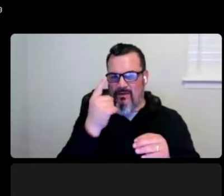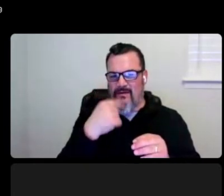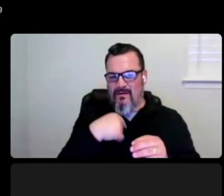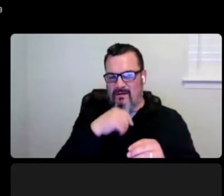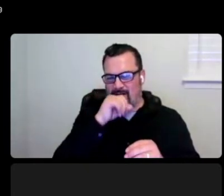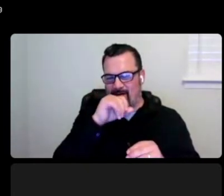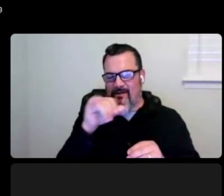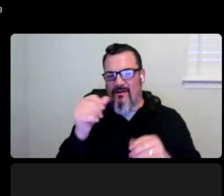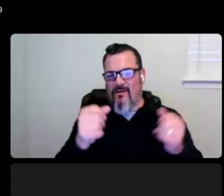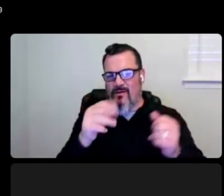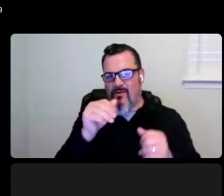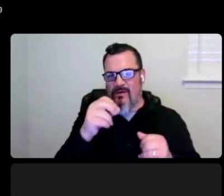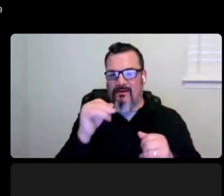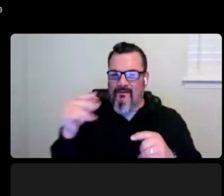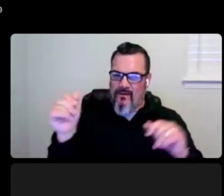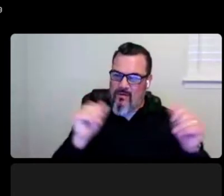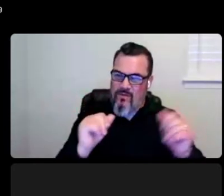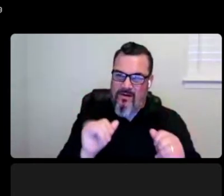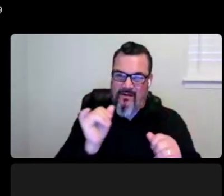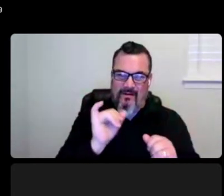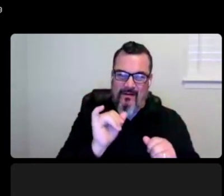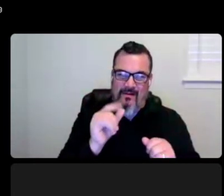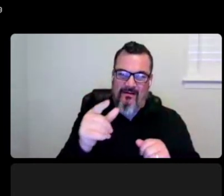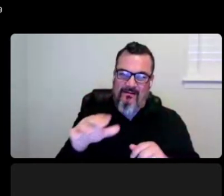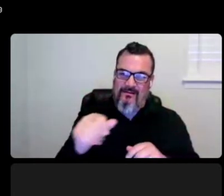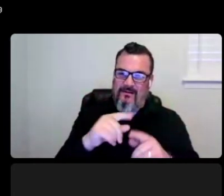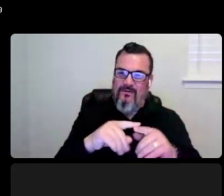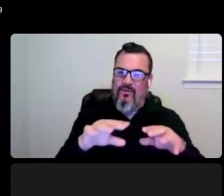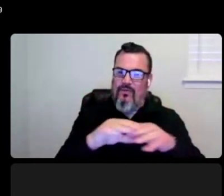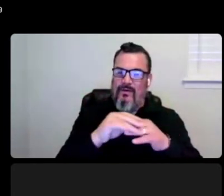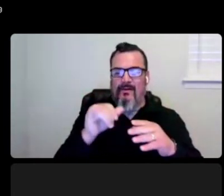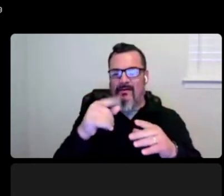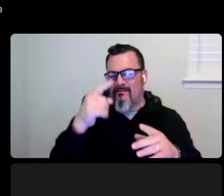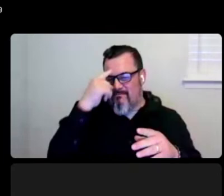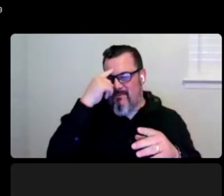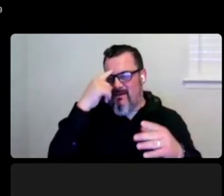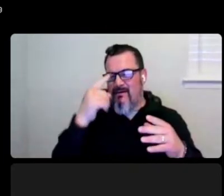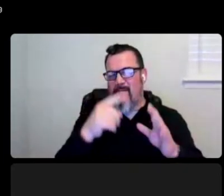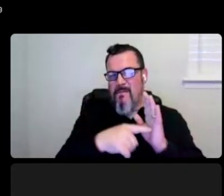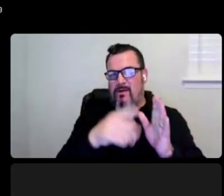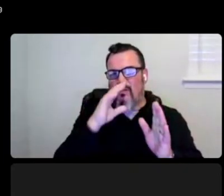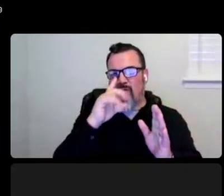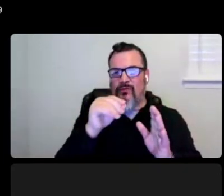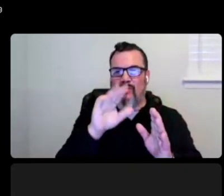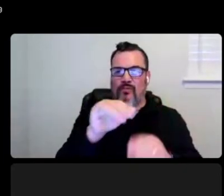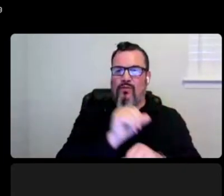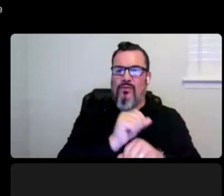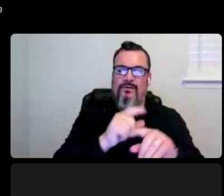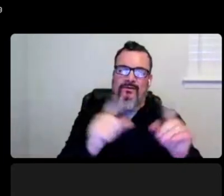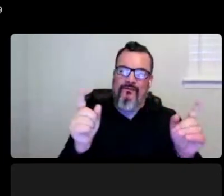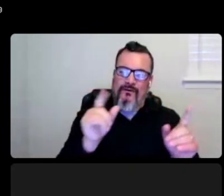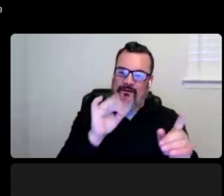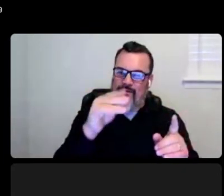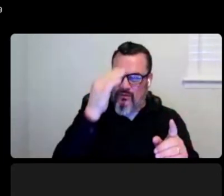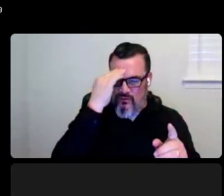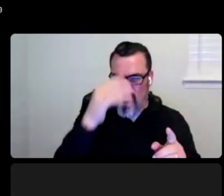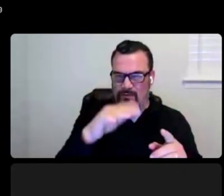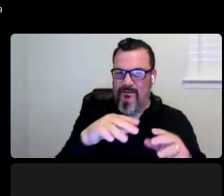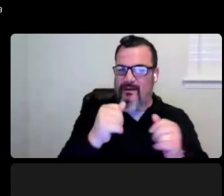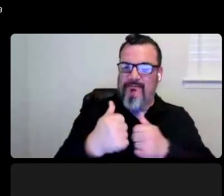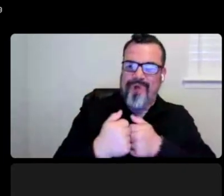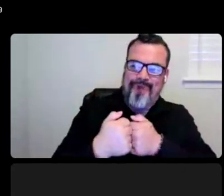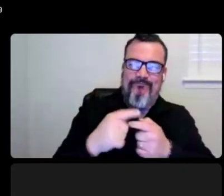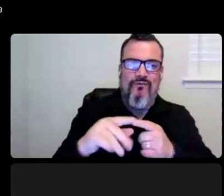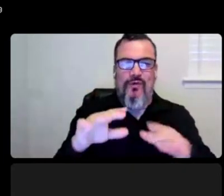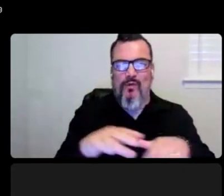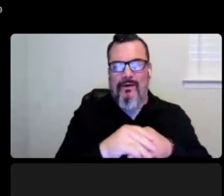wash. If they really wash a car like they're taking, that's a great mental model to have. You would do your work differently if you knew you were taking sweethearts to their wedding.